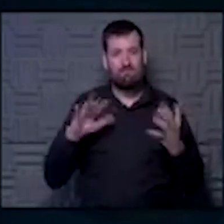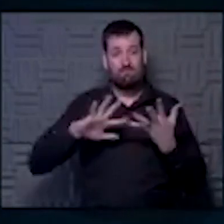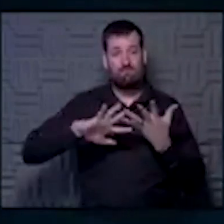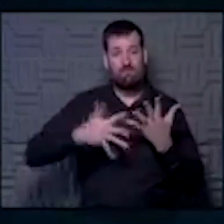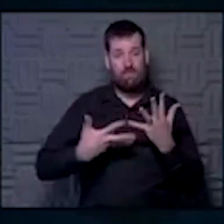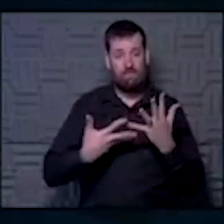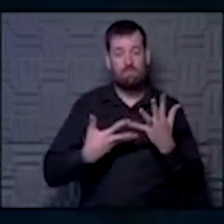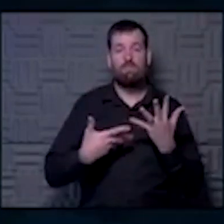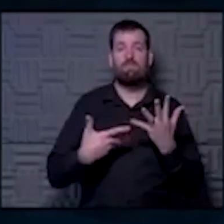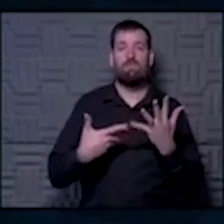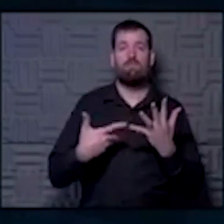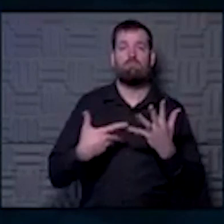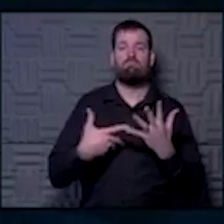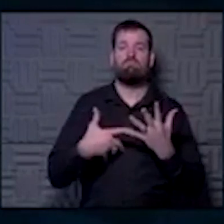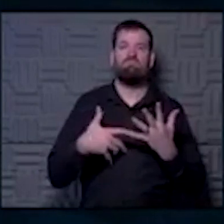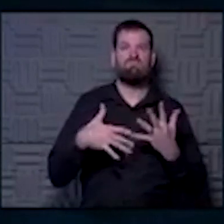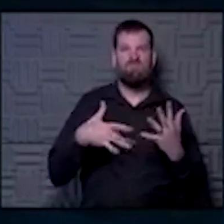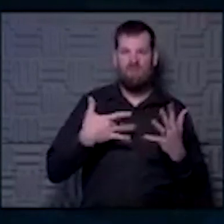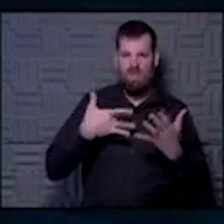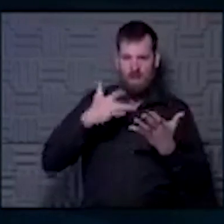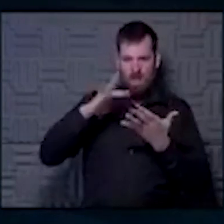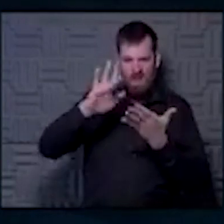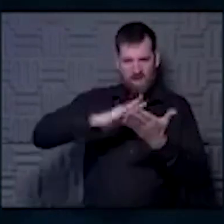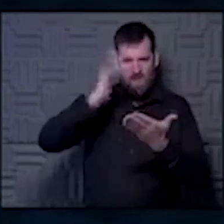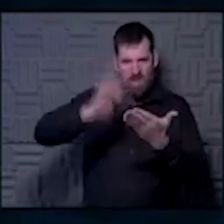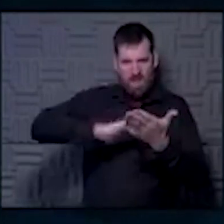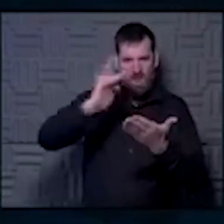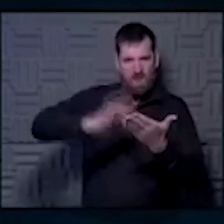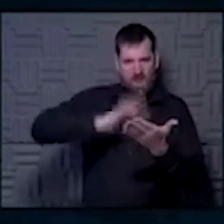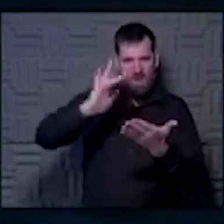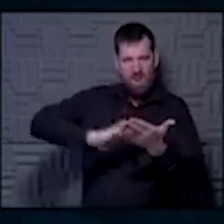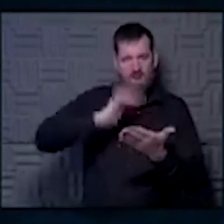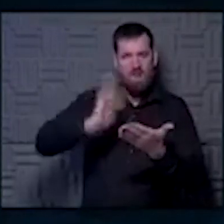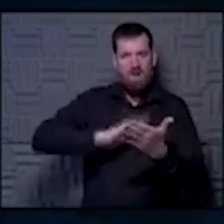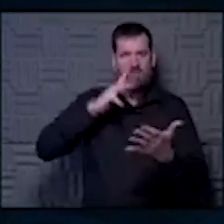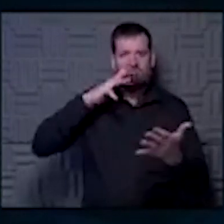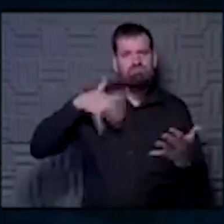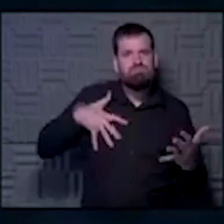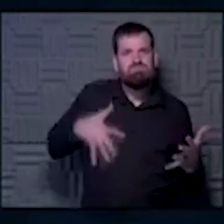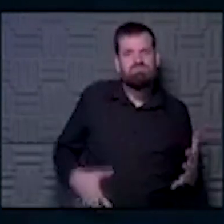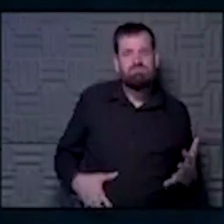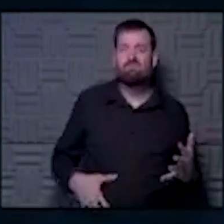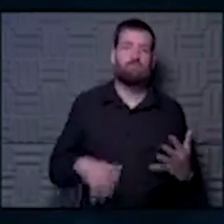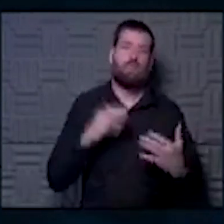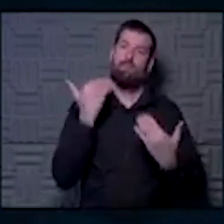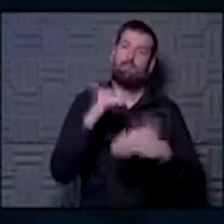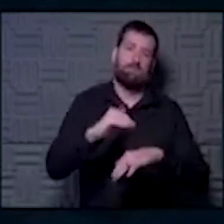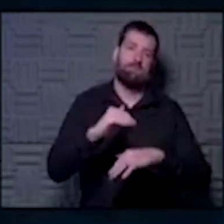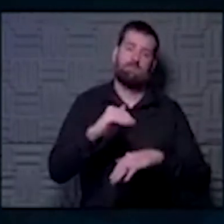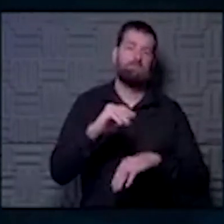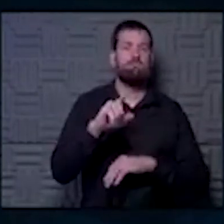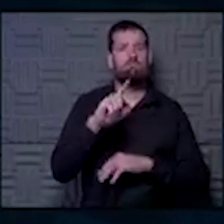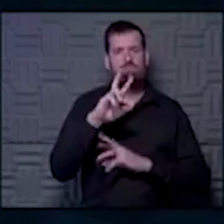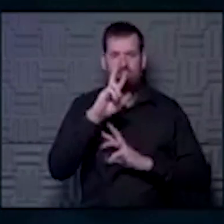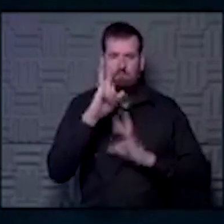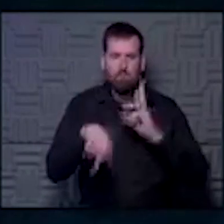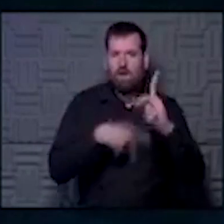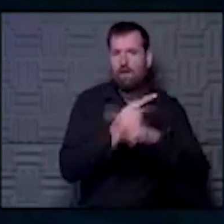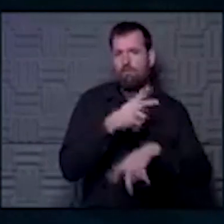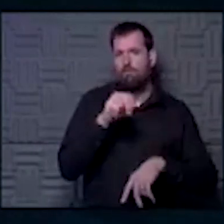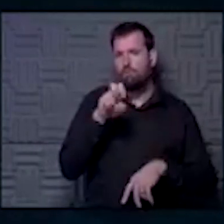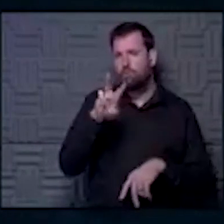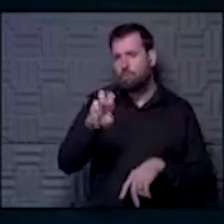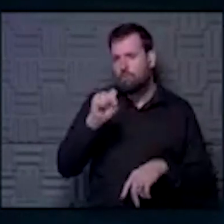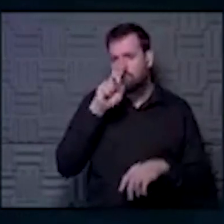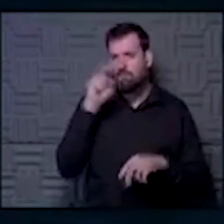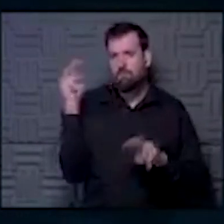5, avoid doom scrolling. Limit social media exposure and be mindful of the types of news you